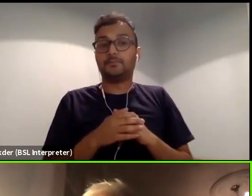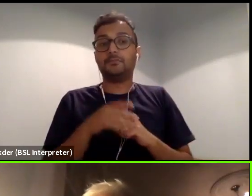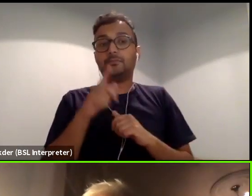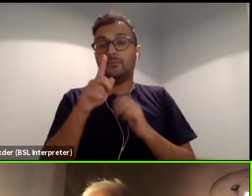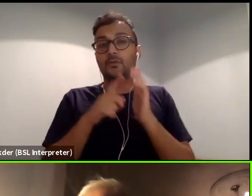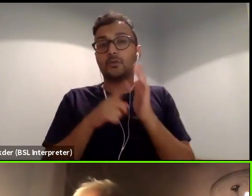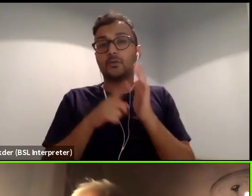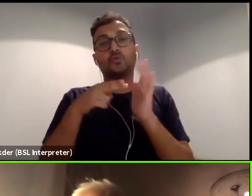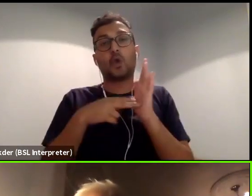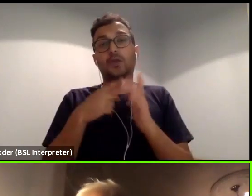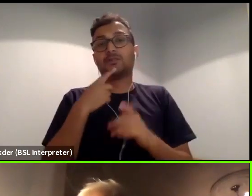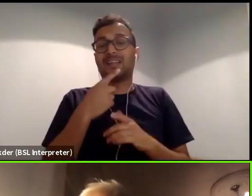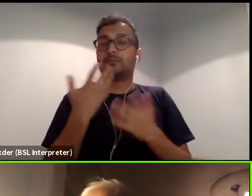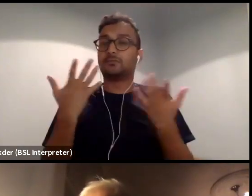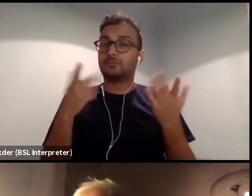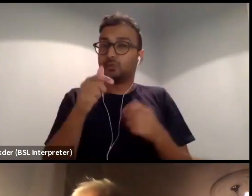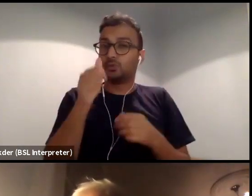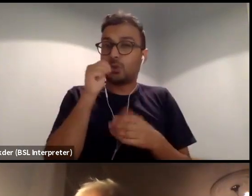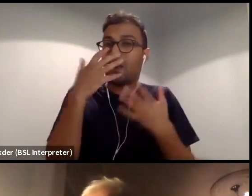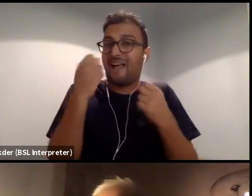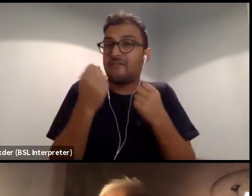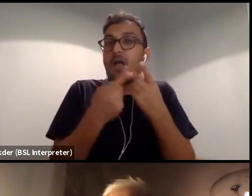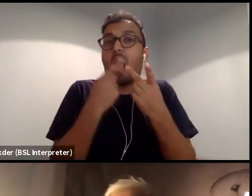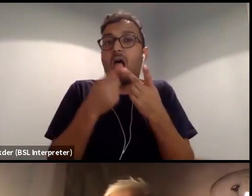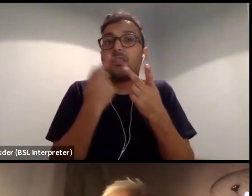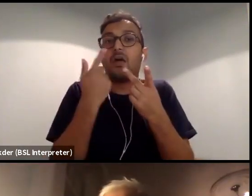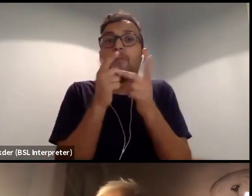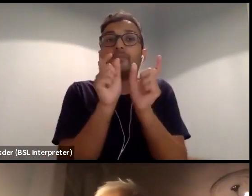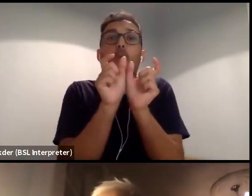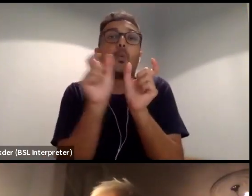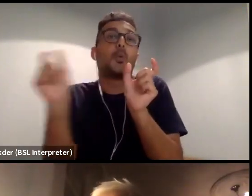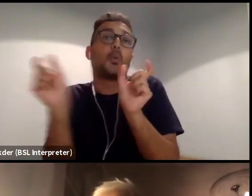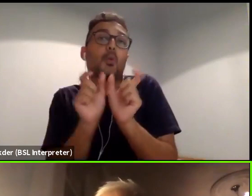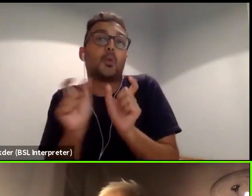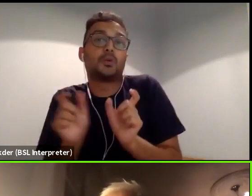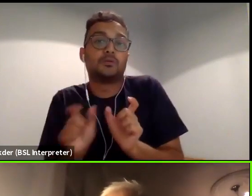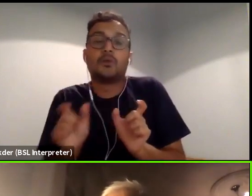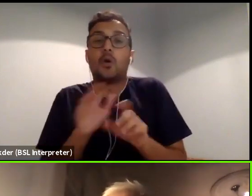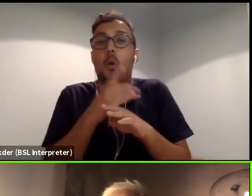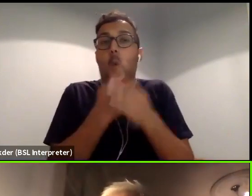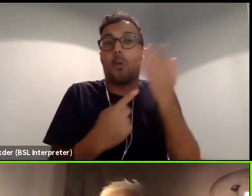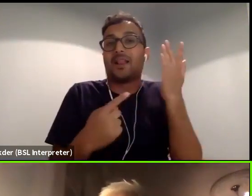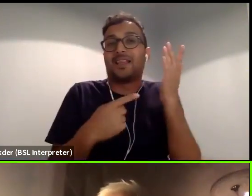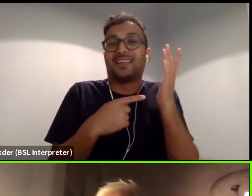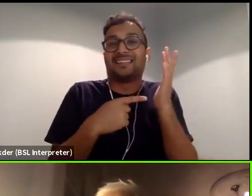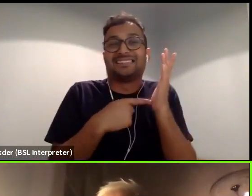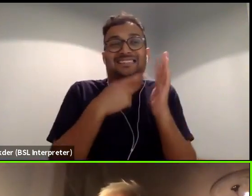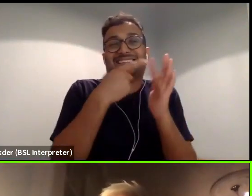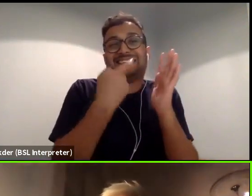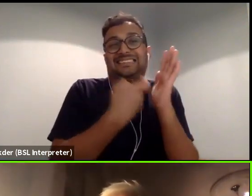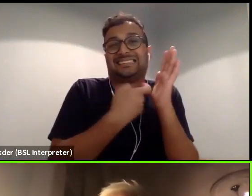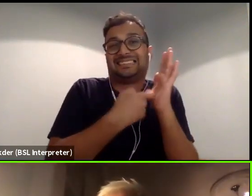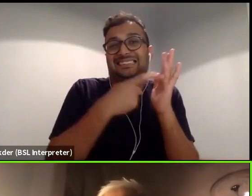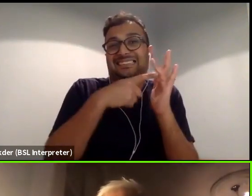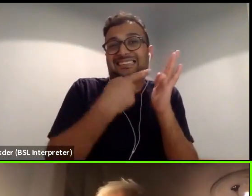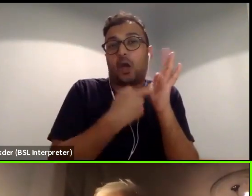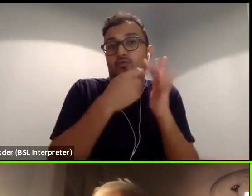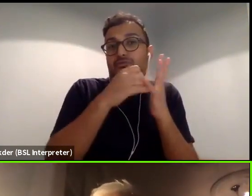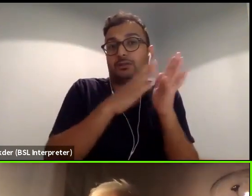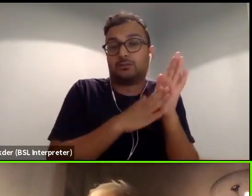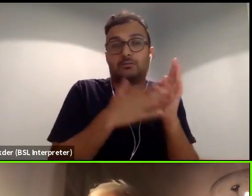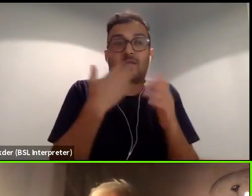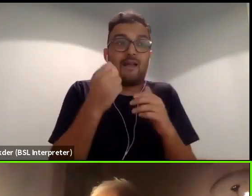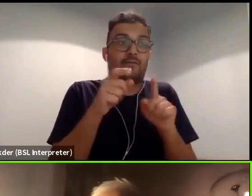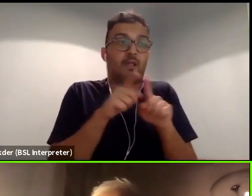terrorism, fundamentalists. Yes. There are sort of dirty words which are woven in, which yes. say really